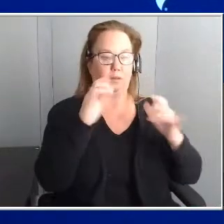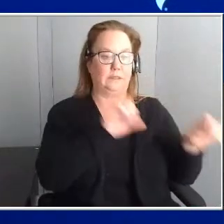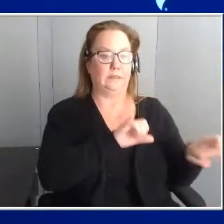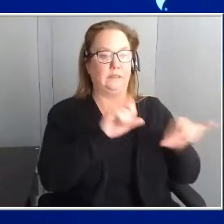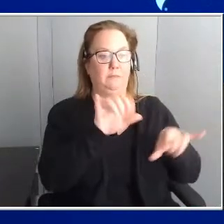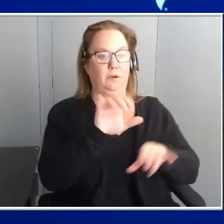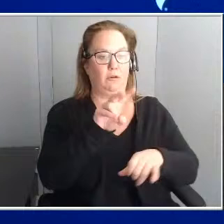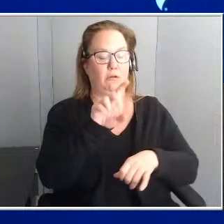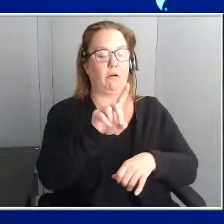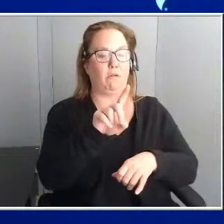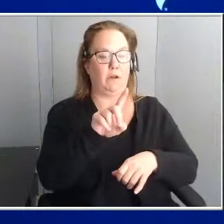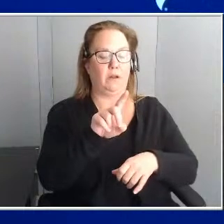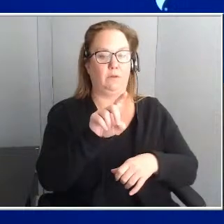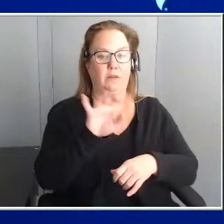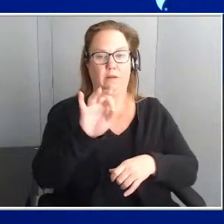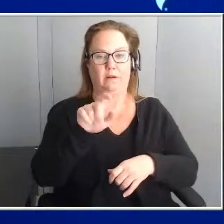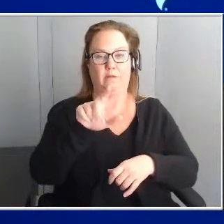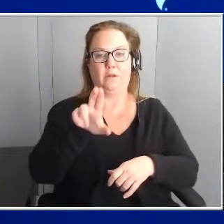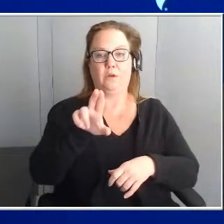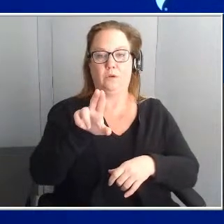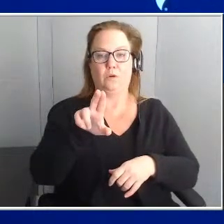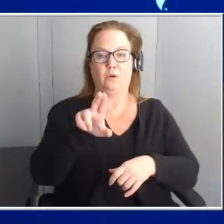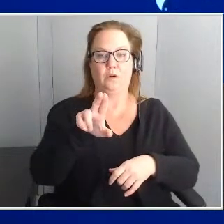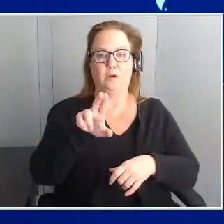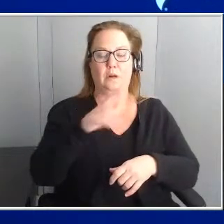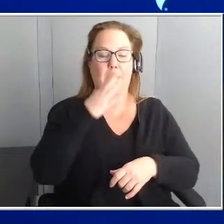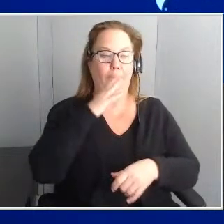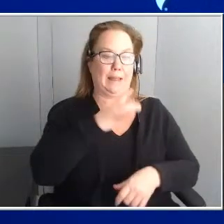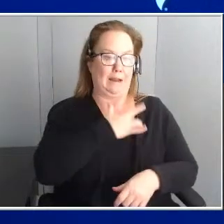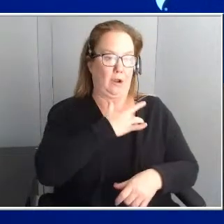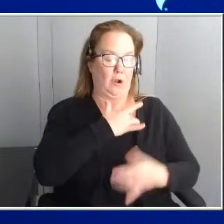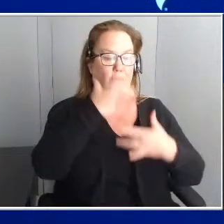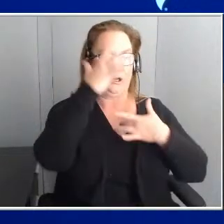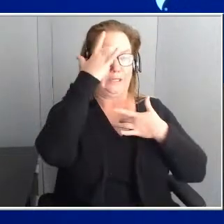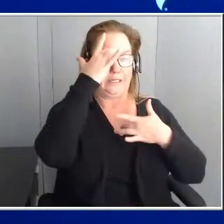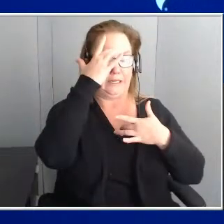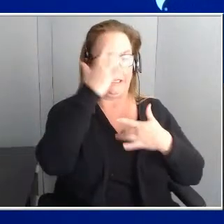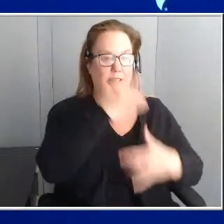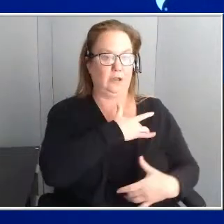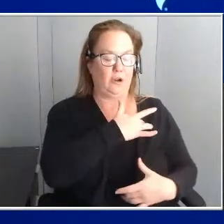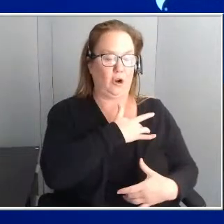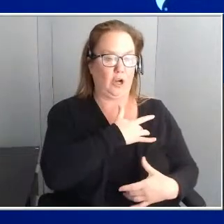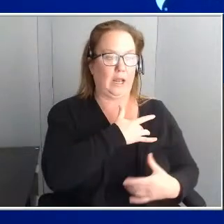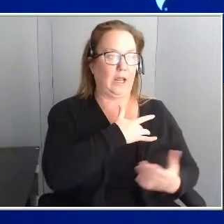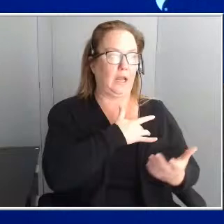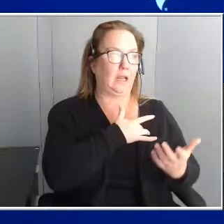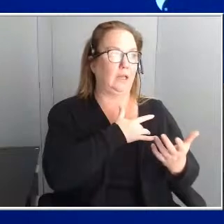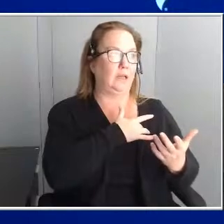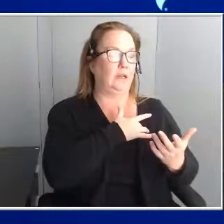influenza is that you can have bad heart disease, you can have cardiac